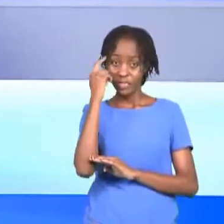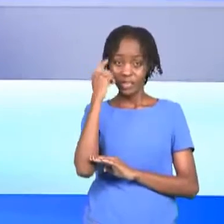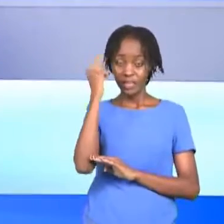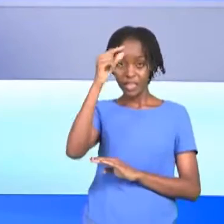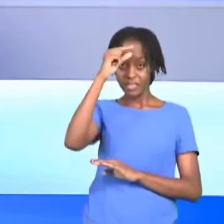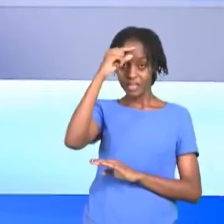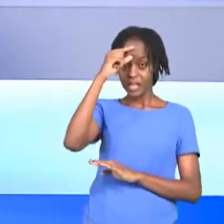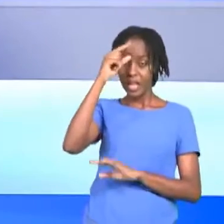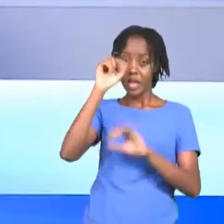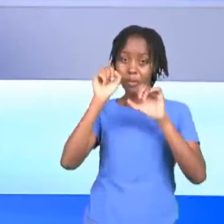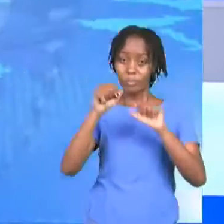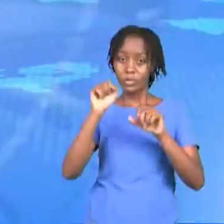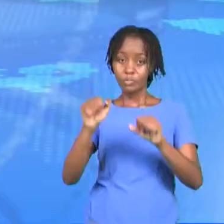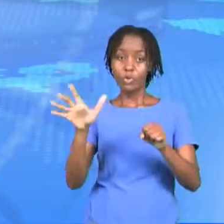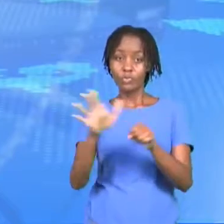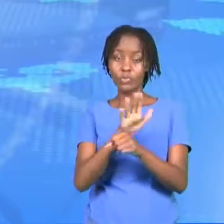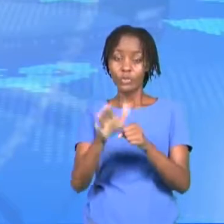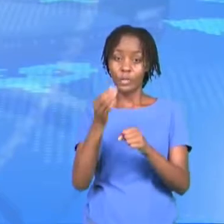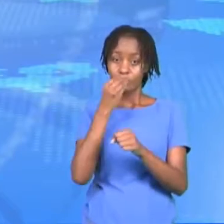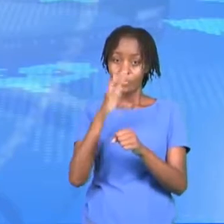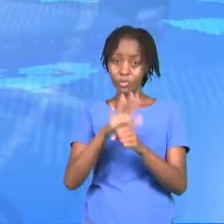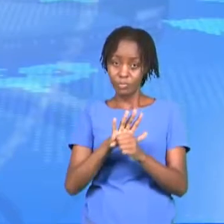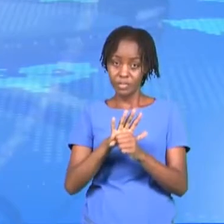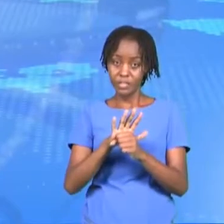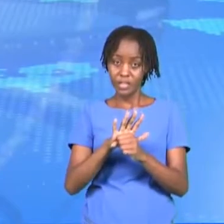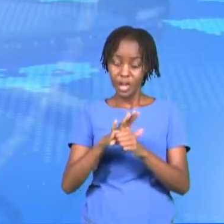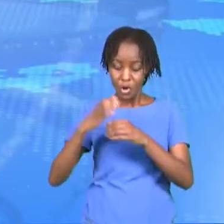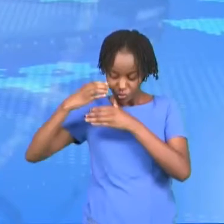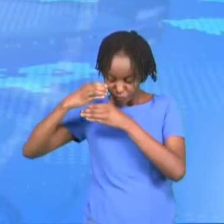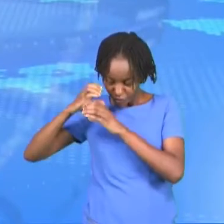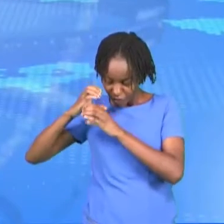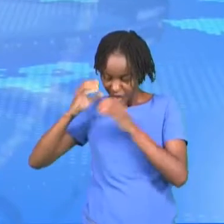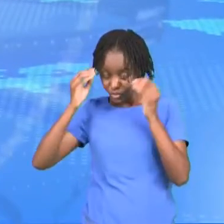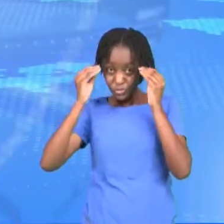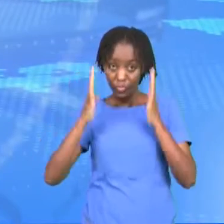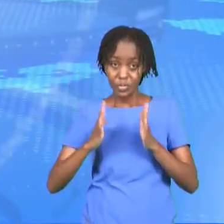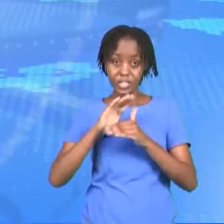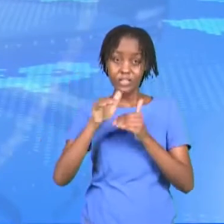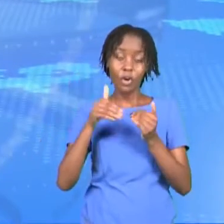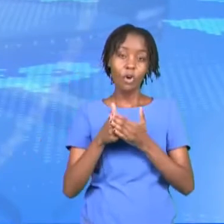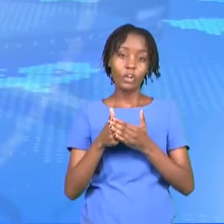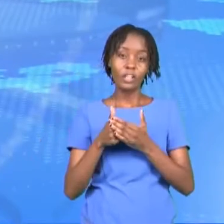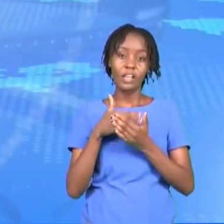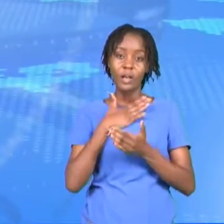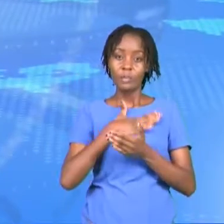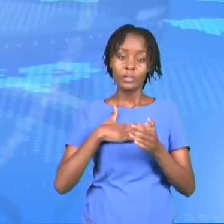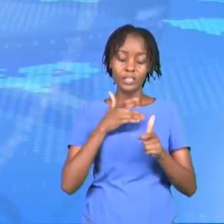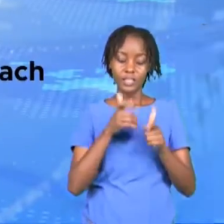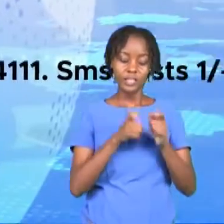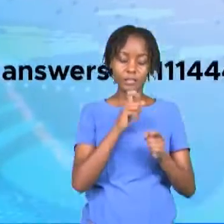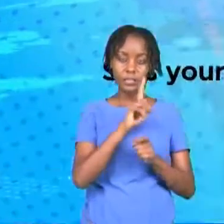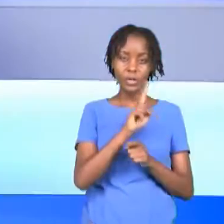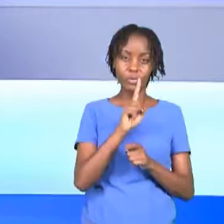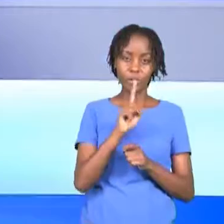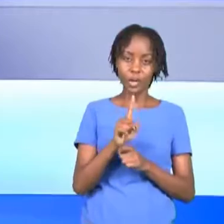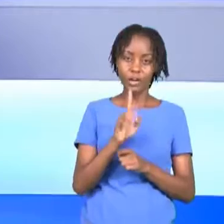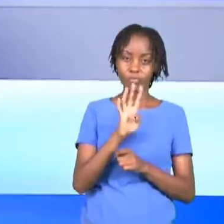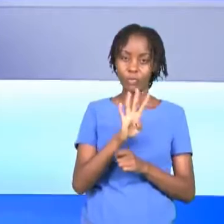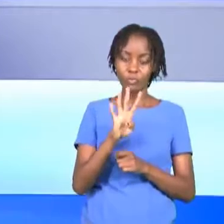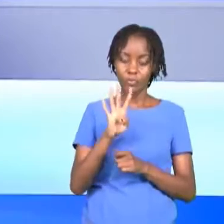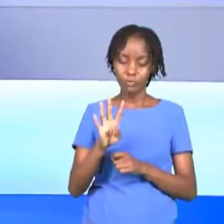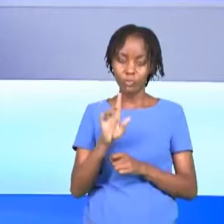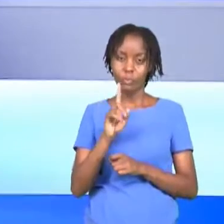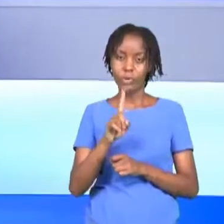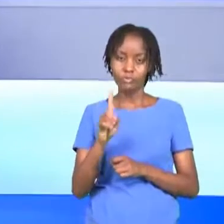will fulfill its promise on mass testing of students in schools? Talk to me via 111 444 111. Do you